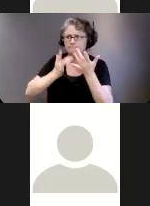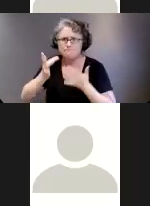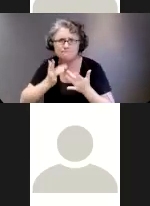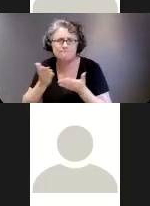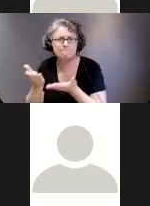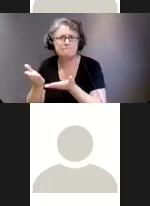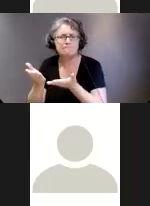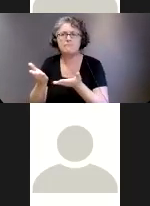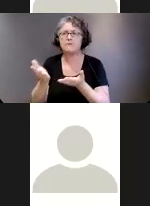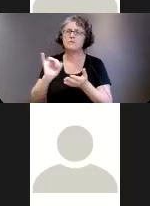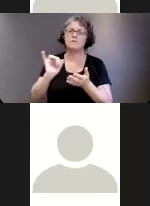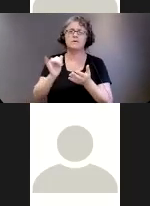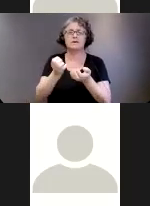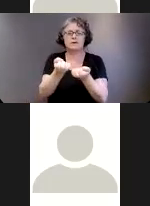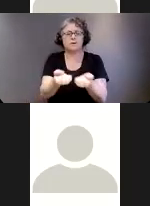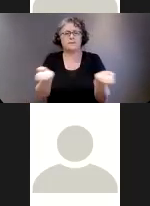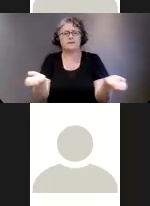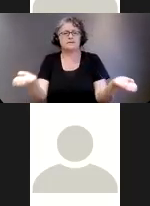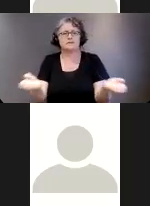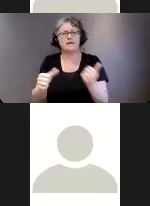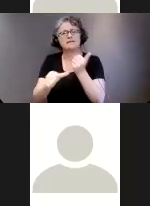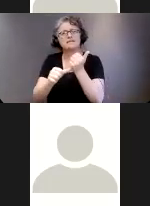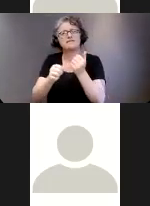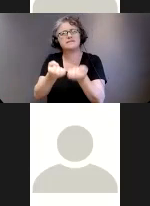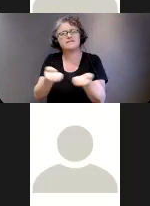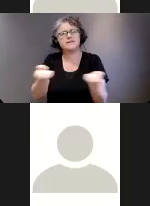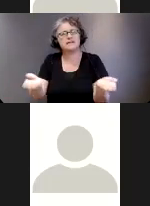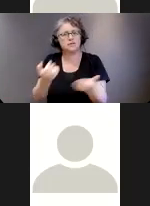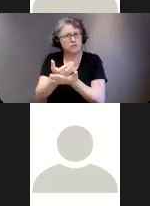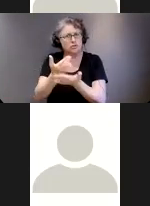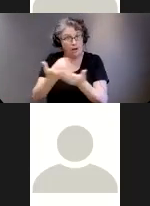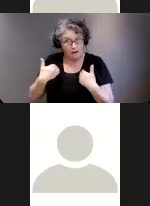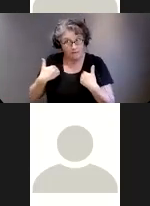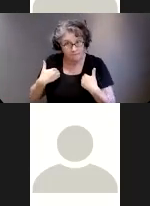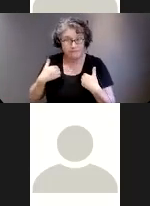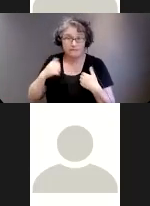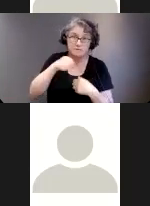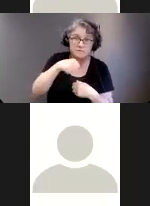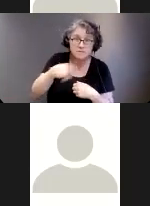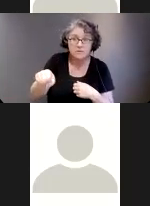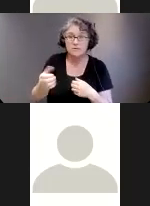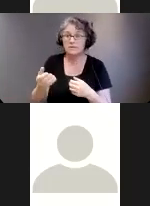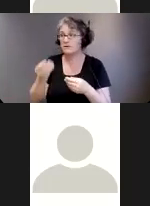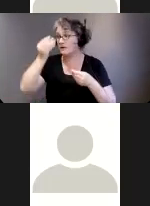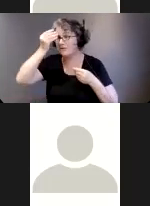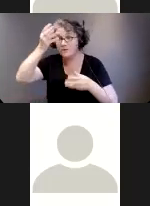well as assistive devices and essential resources, and lack of information about property ownership